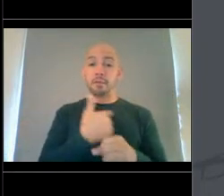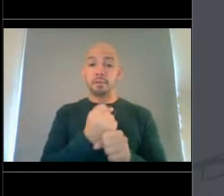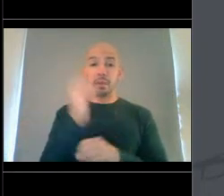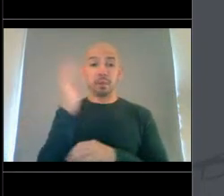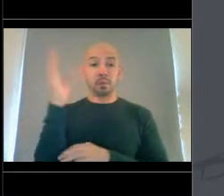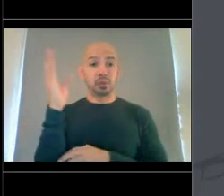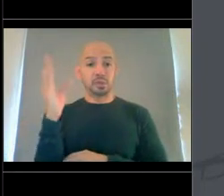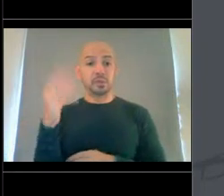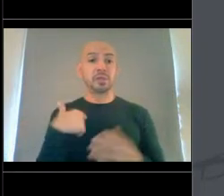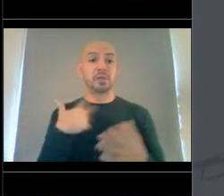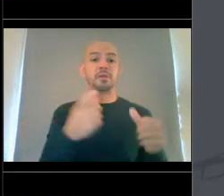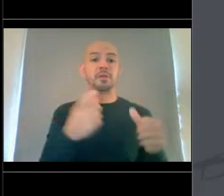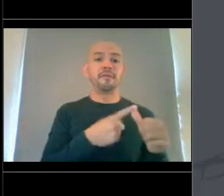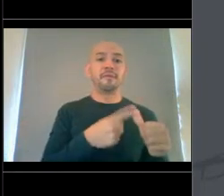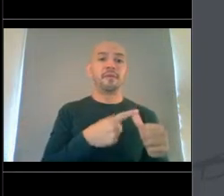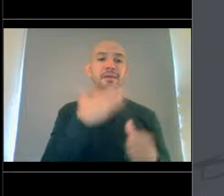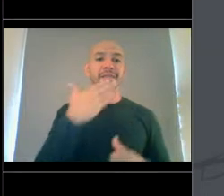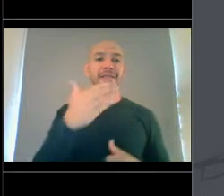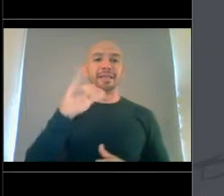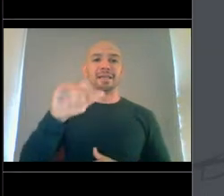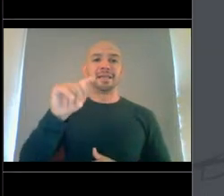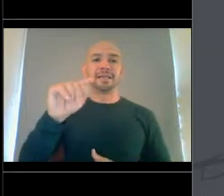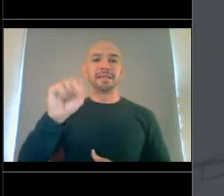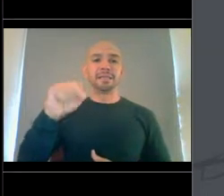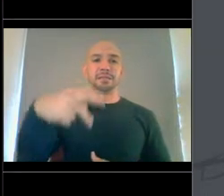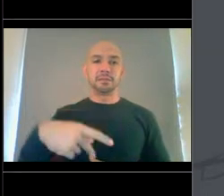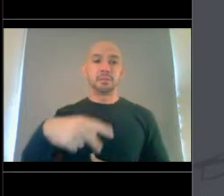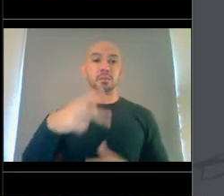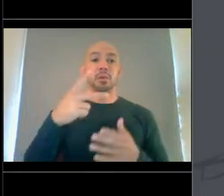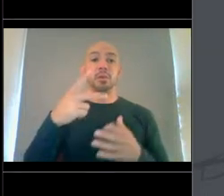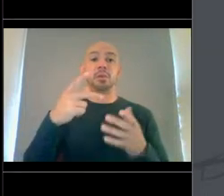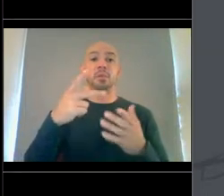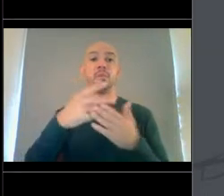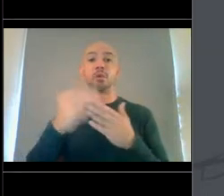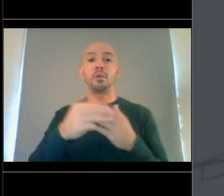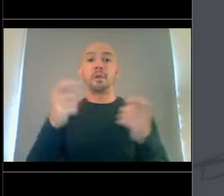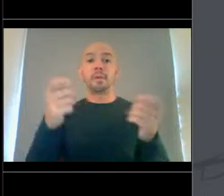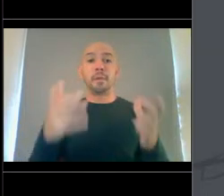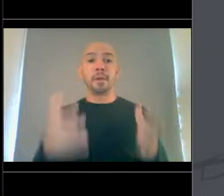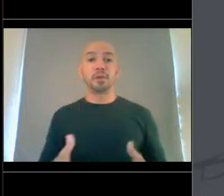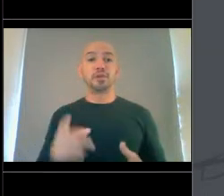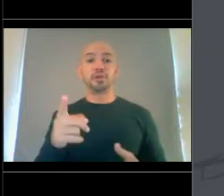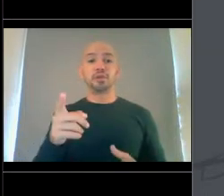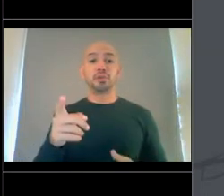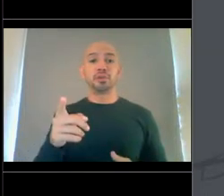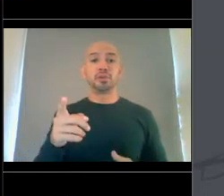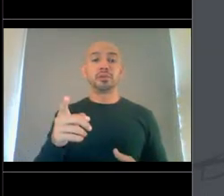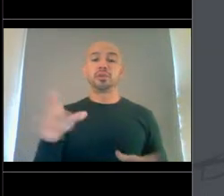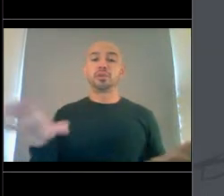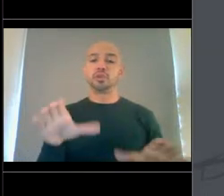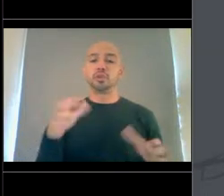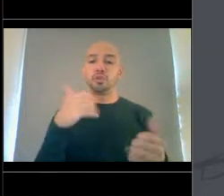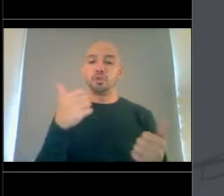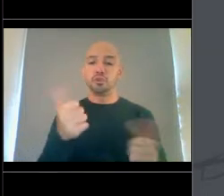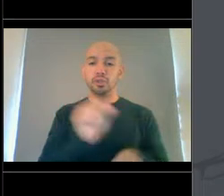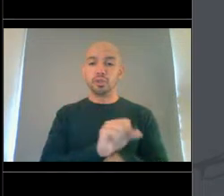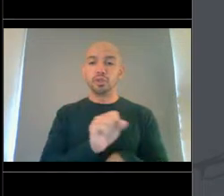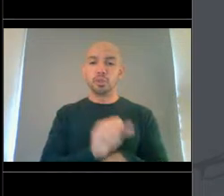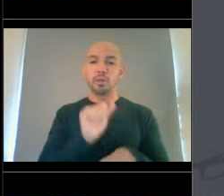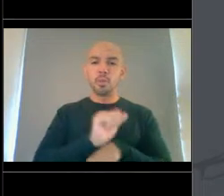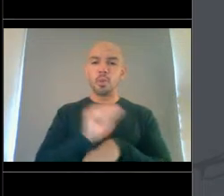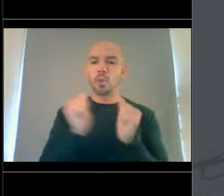to first thank our itsp uh program manager kathleen hanley who's done just a great job at working with our partners